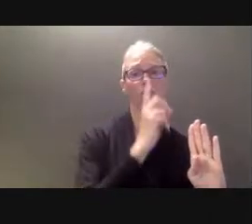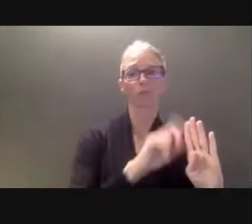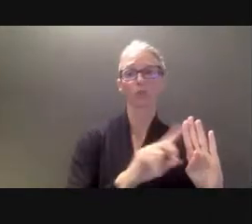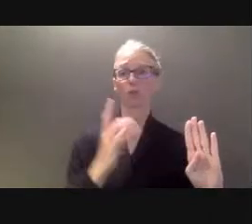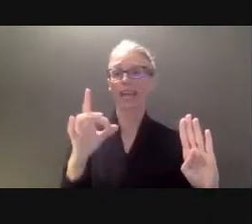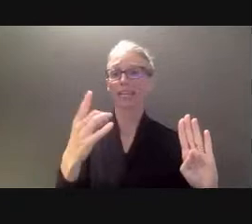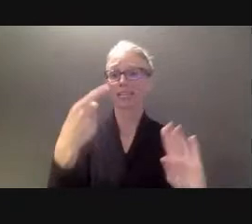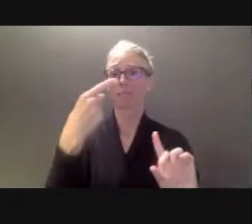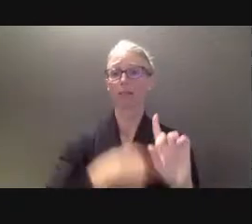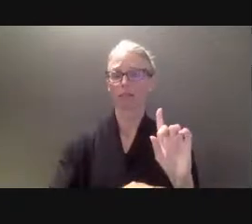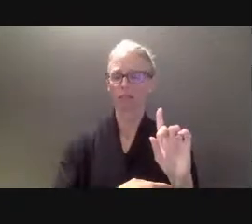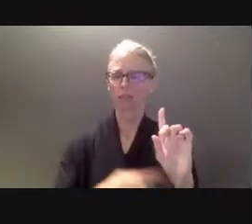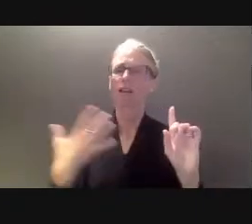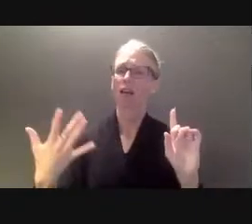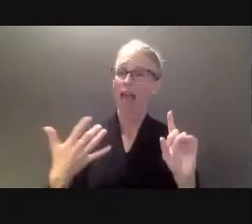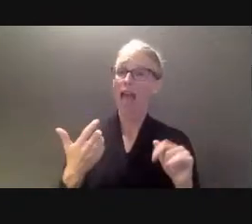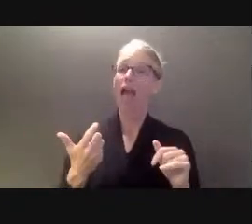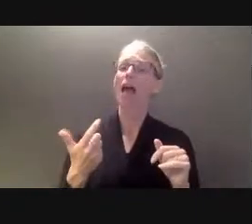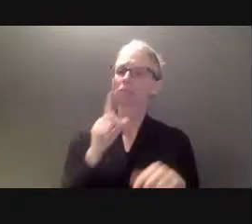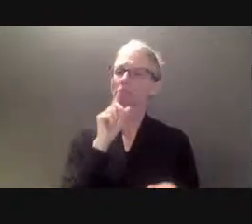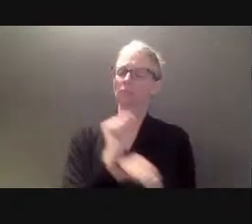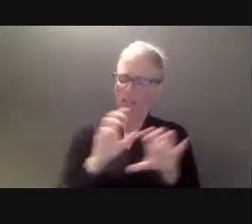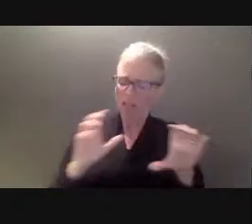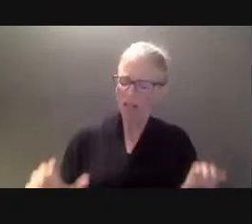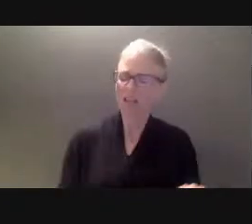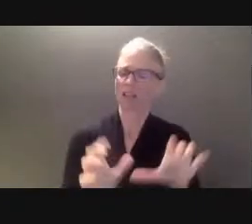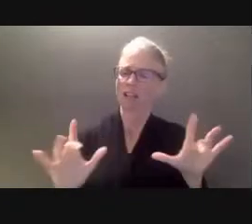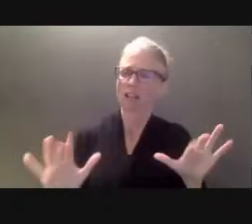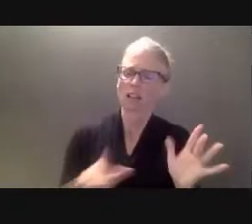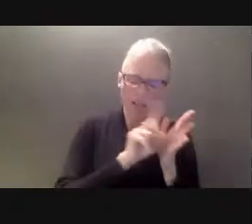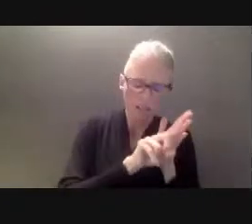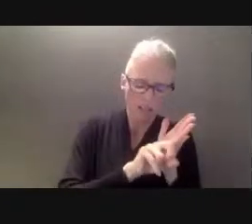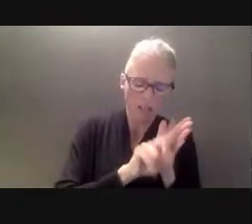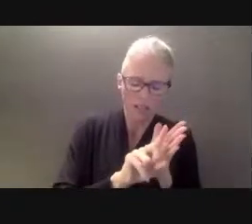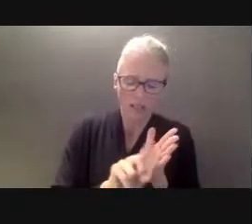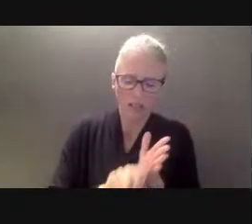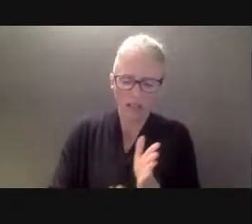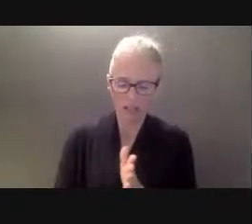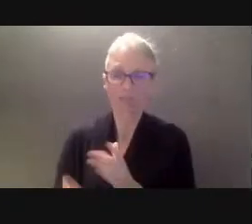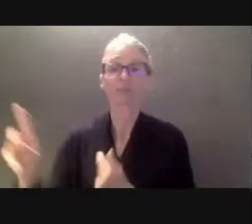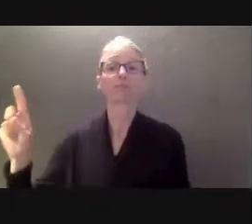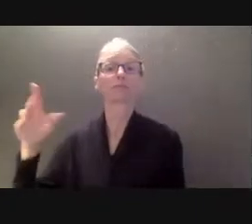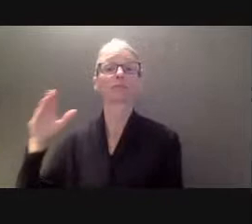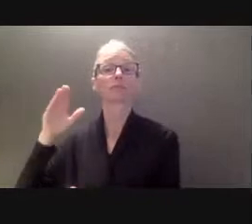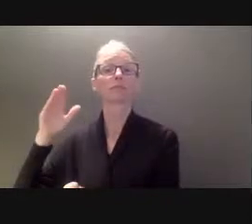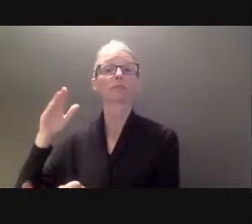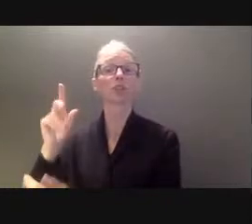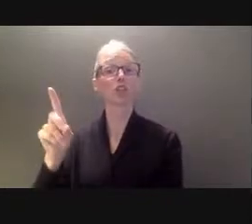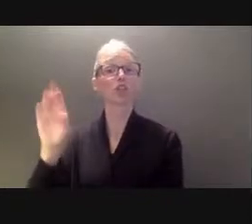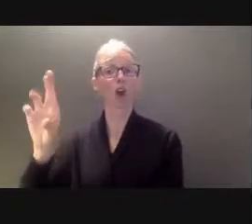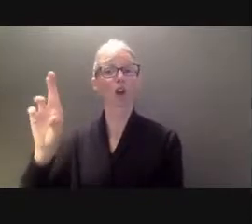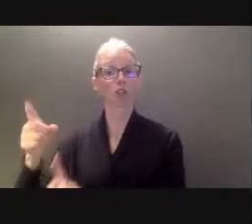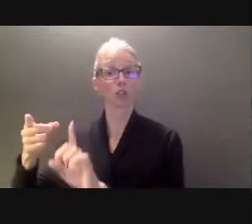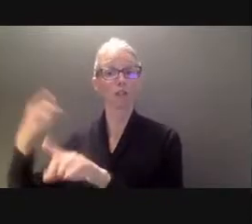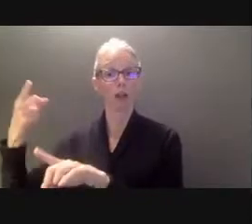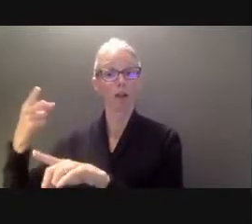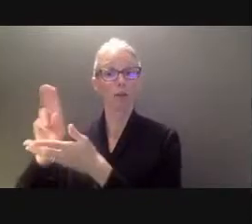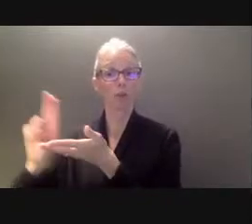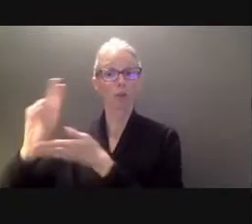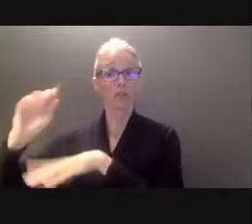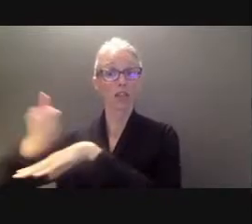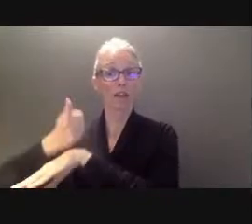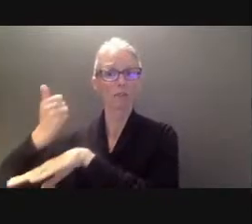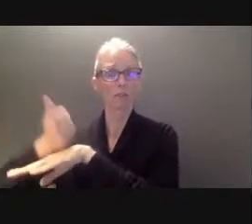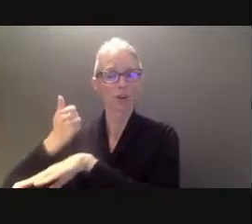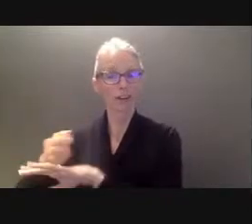and requires a lot of manual effort. Dr. Rouhani and Dr. Houshmand are working on leveraging artificial intelligence to